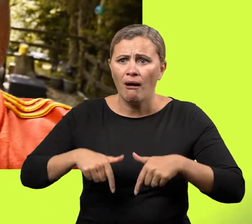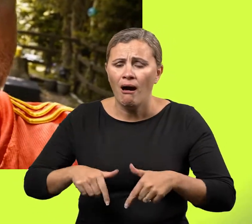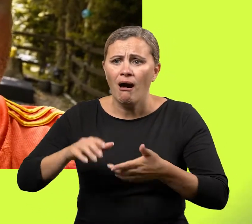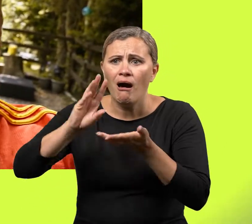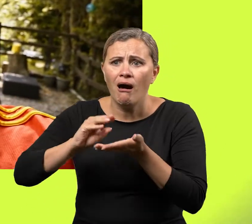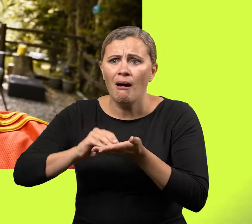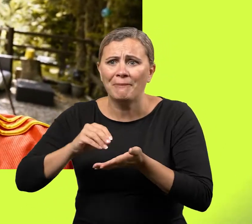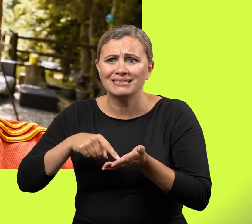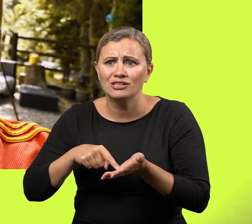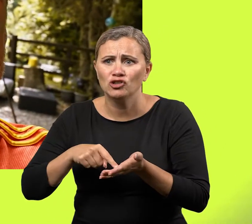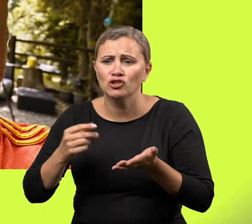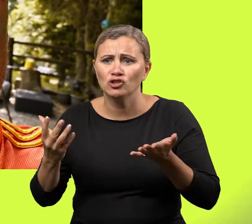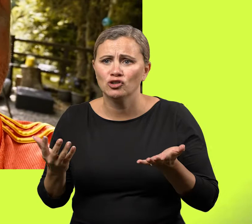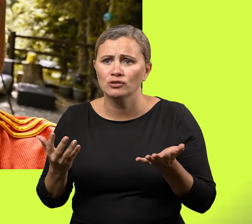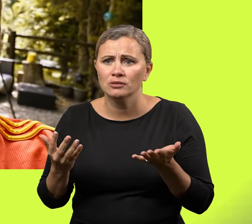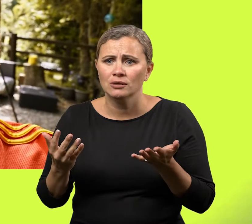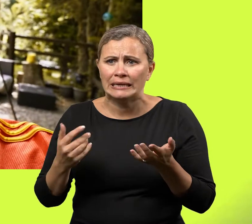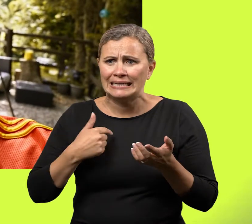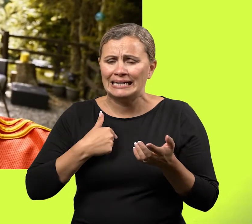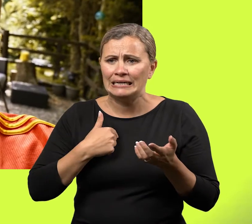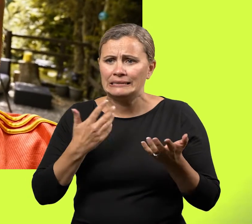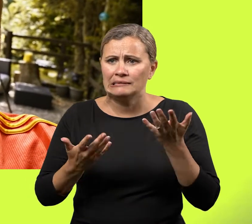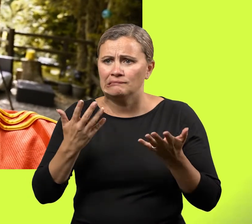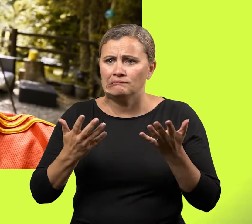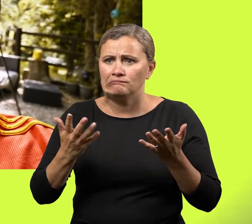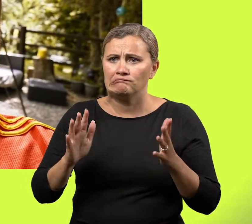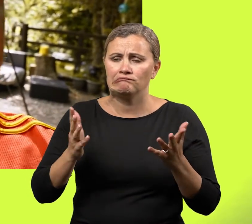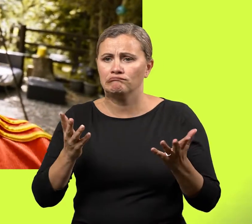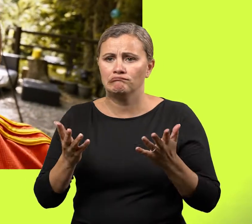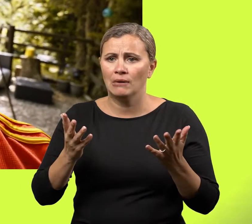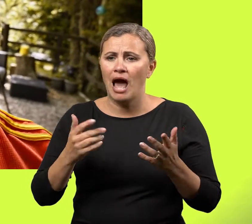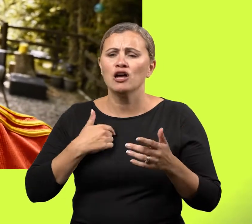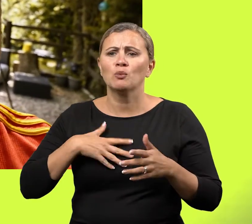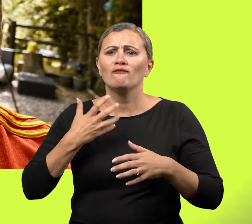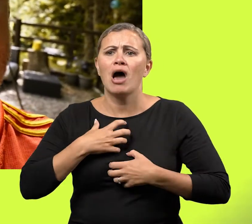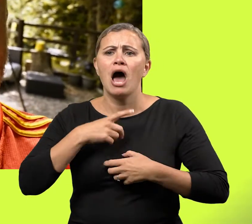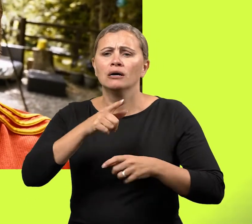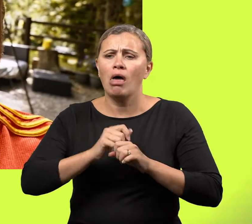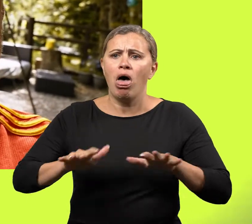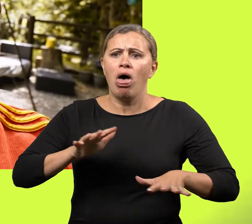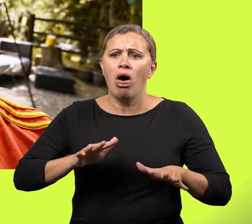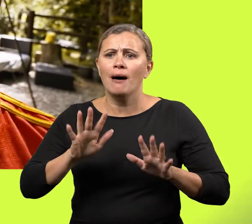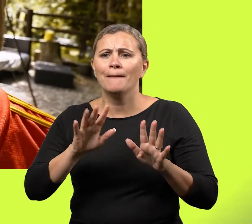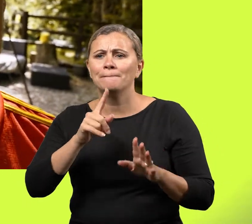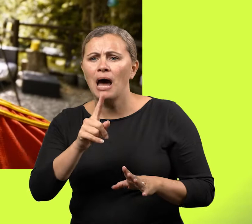Right, well, hopefully you're getting this message and, well, I don't want to freak you out or anything, but,